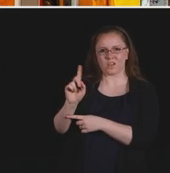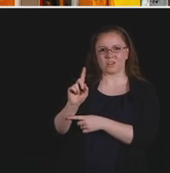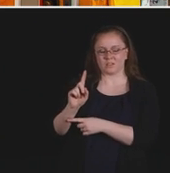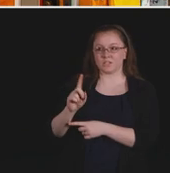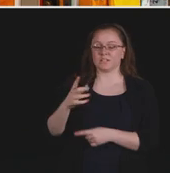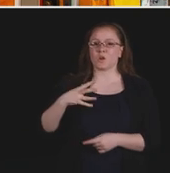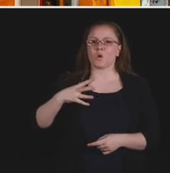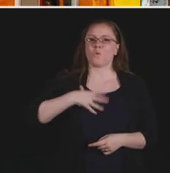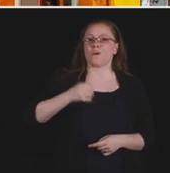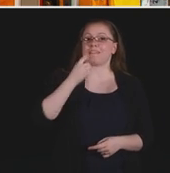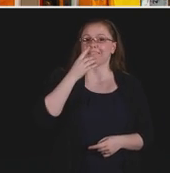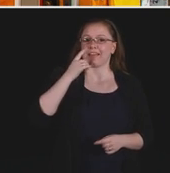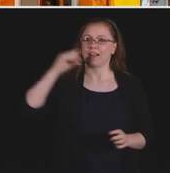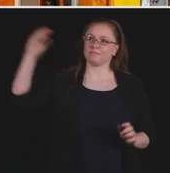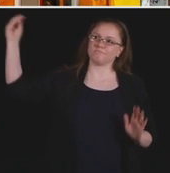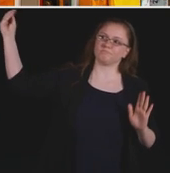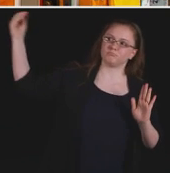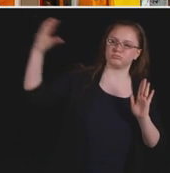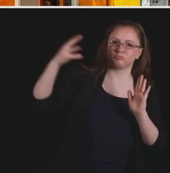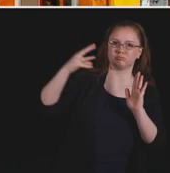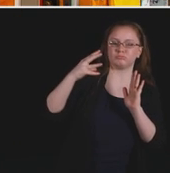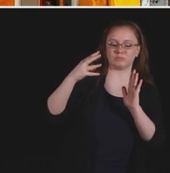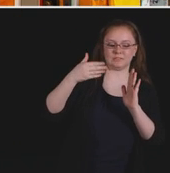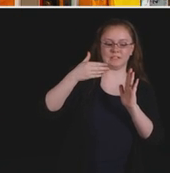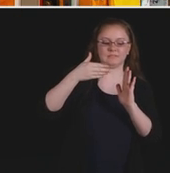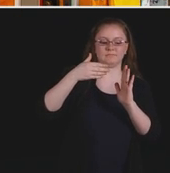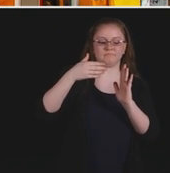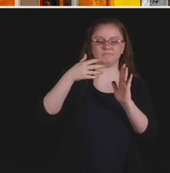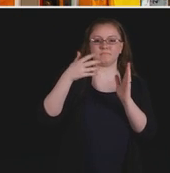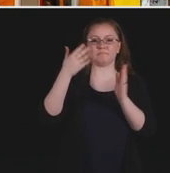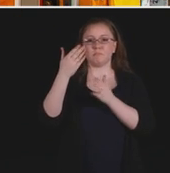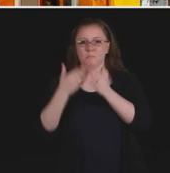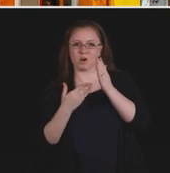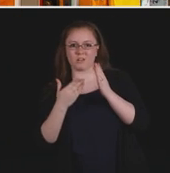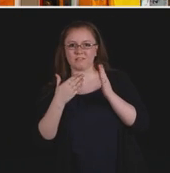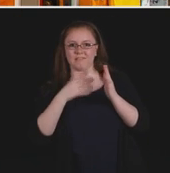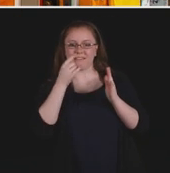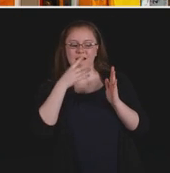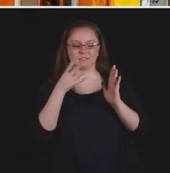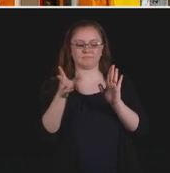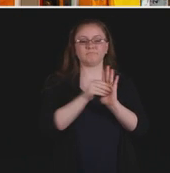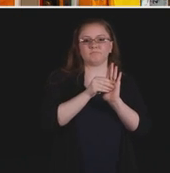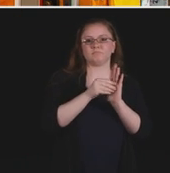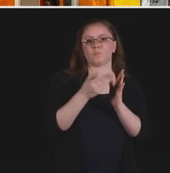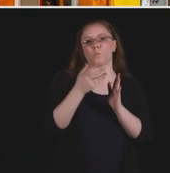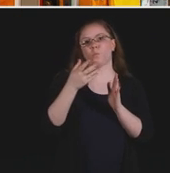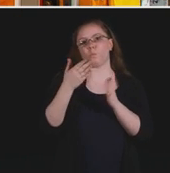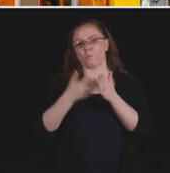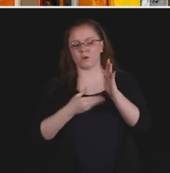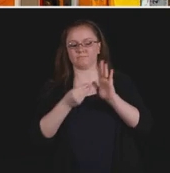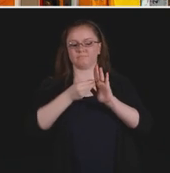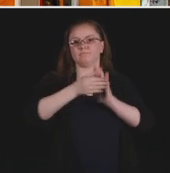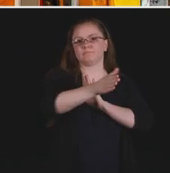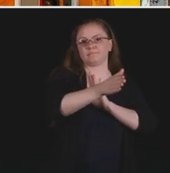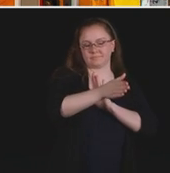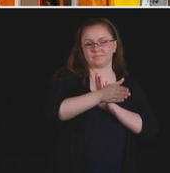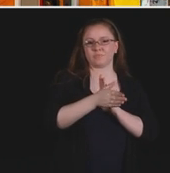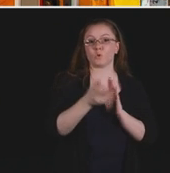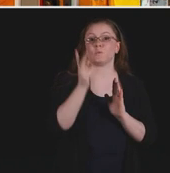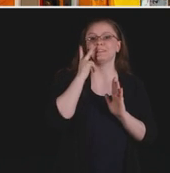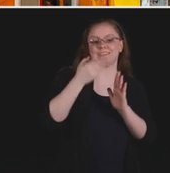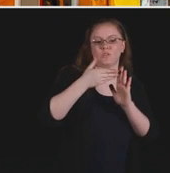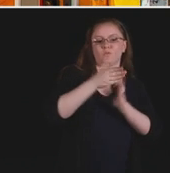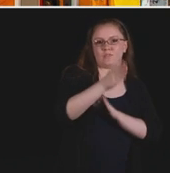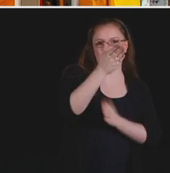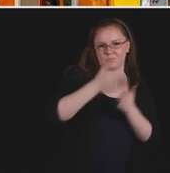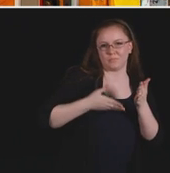your object, part of the wavelength gets absorbed, part of the wavelength gets reflected. What we see is the reflected color. This